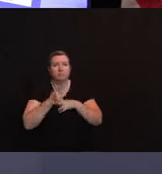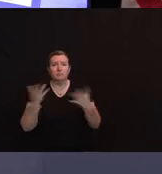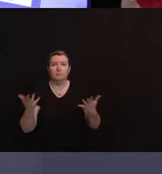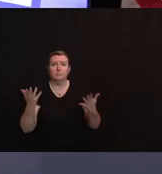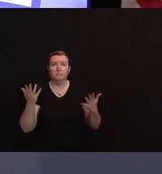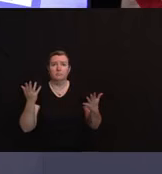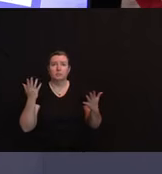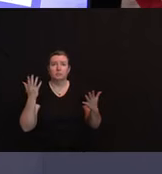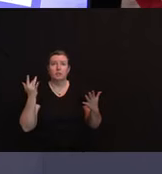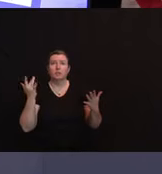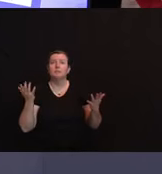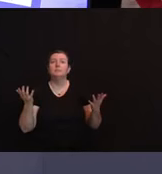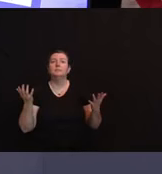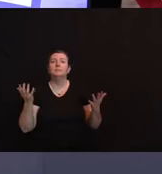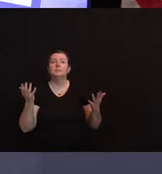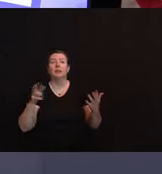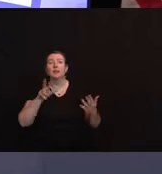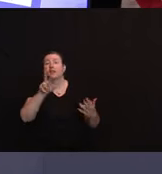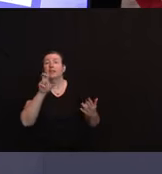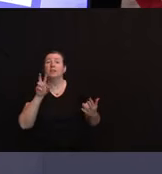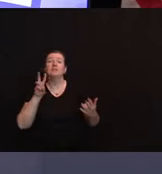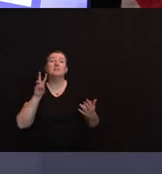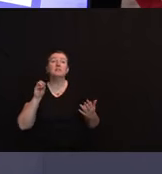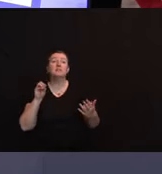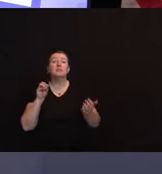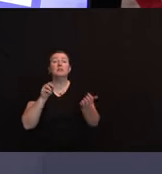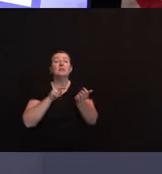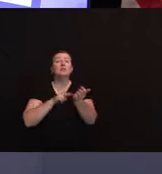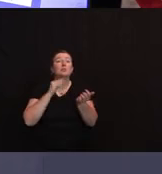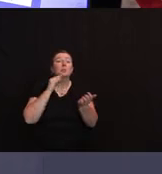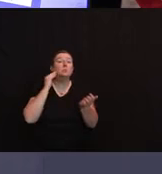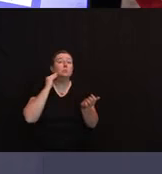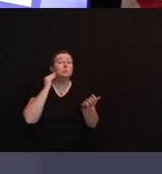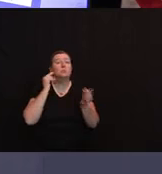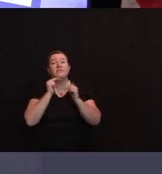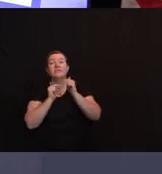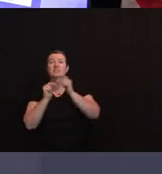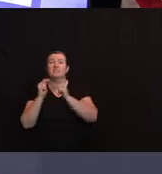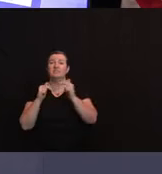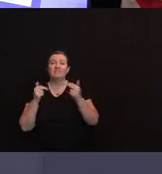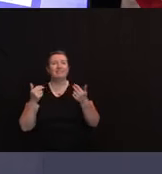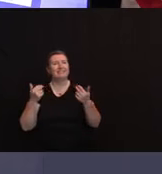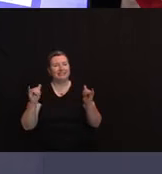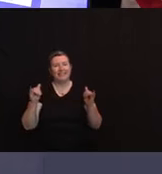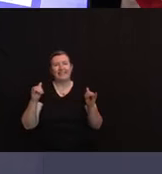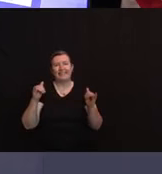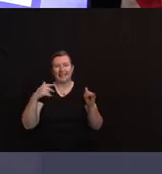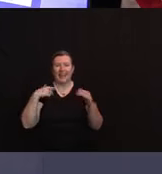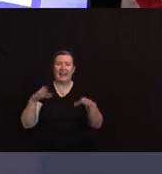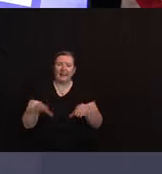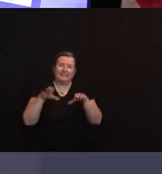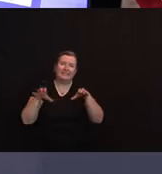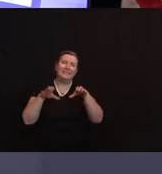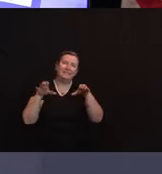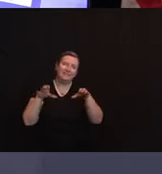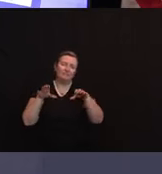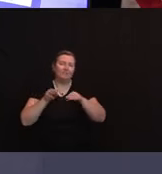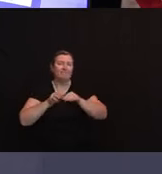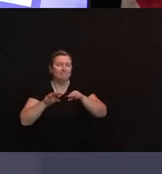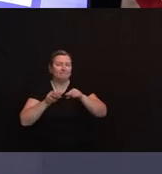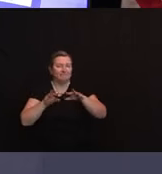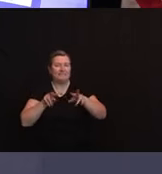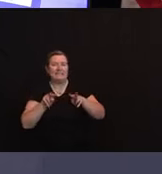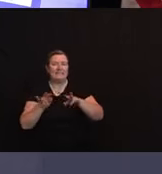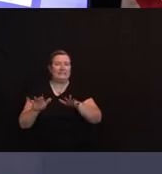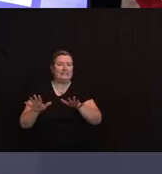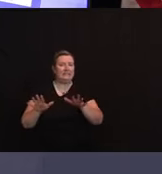than 360 facilities. An active outbreak is a new positive case. We need to keep the presence